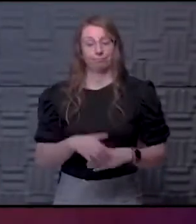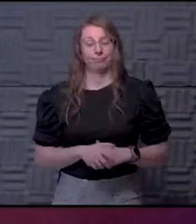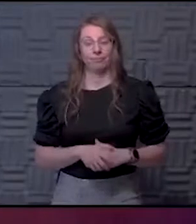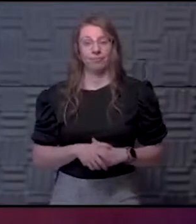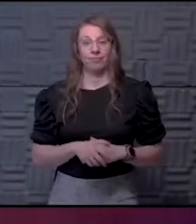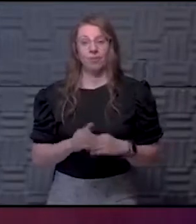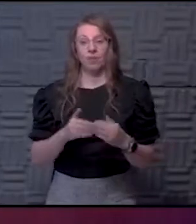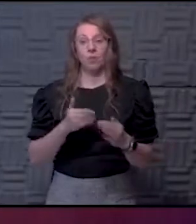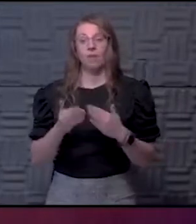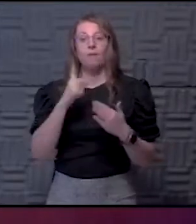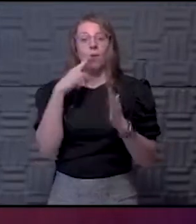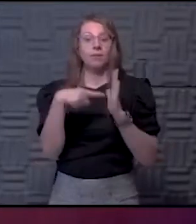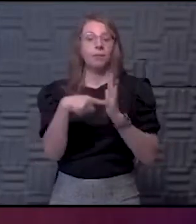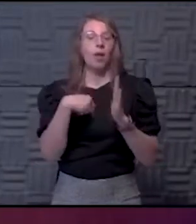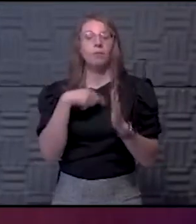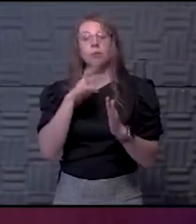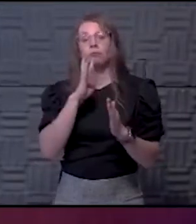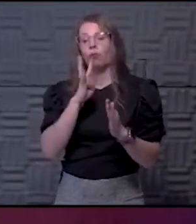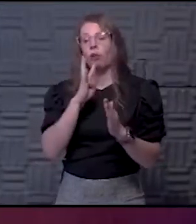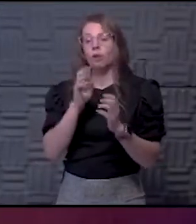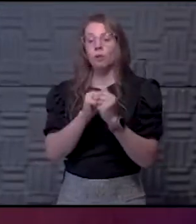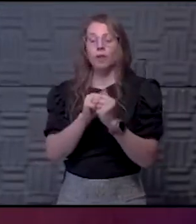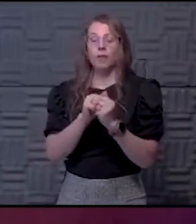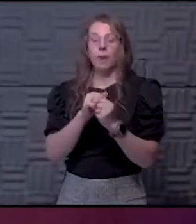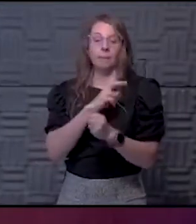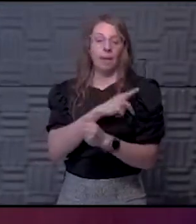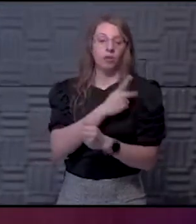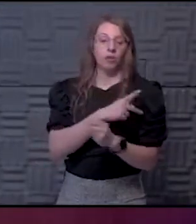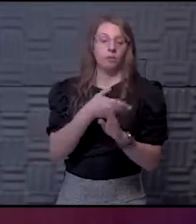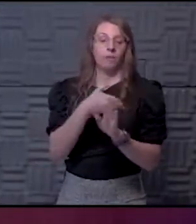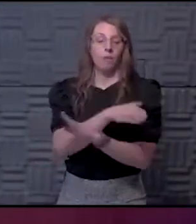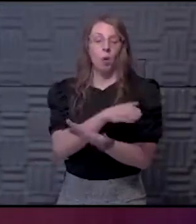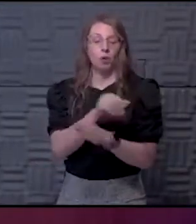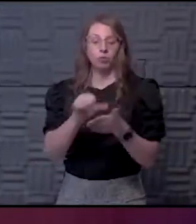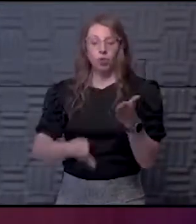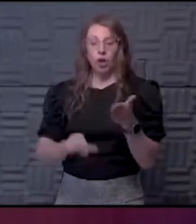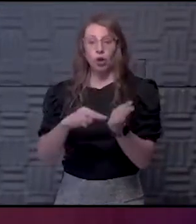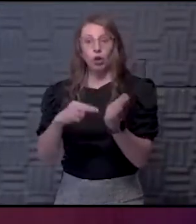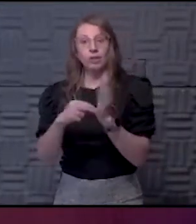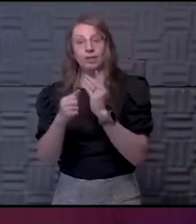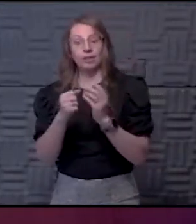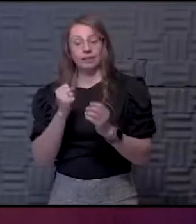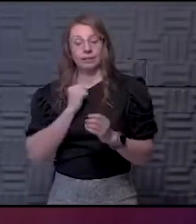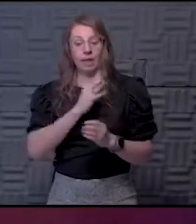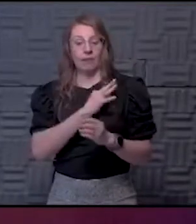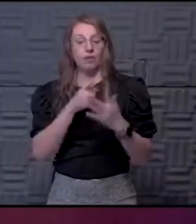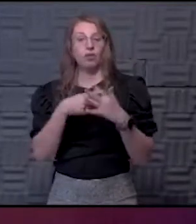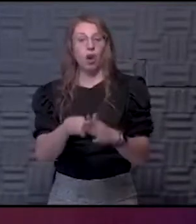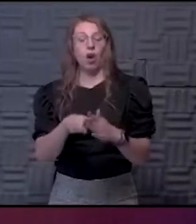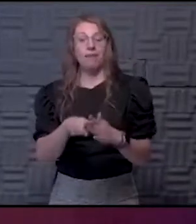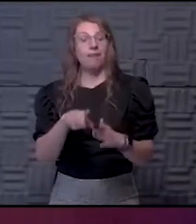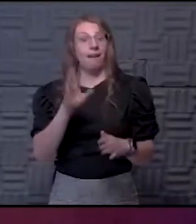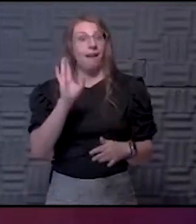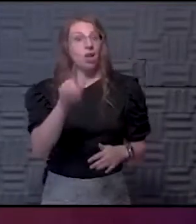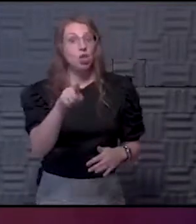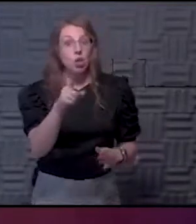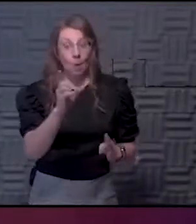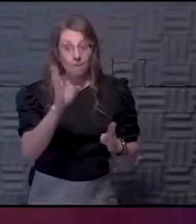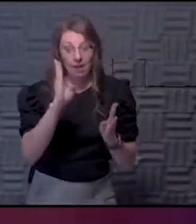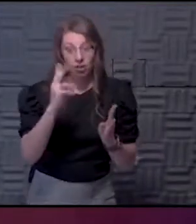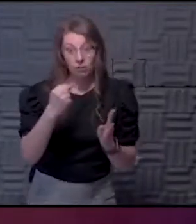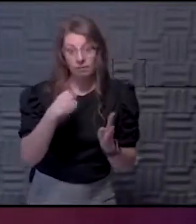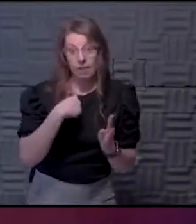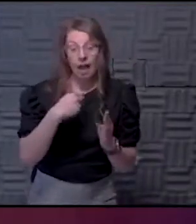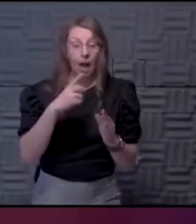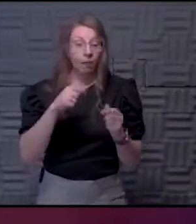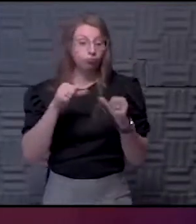when, say, I'm talking to a patient before surgery and the nursing staff is getting ready to start the IV. I'll even call out, I'm going to have you pay attention to me. I'm going to